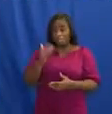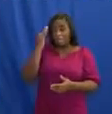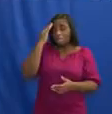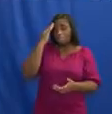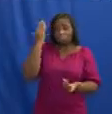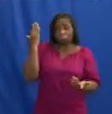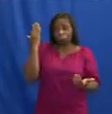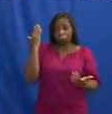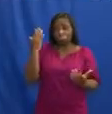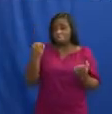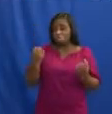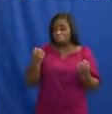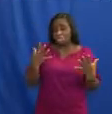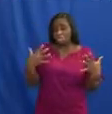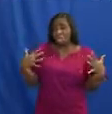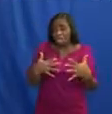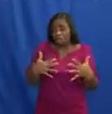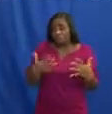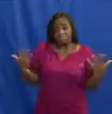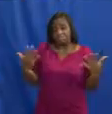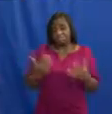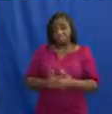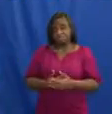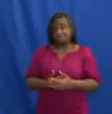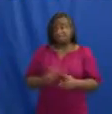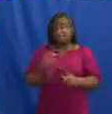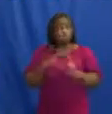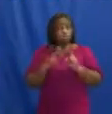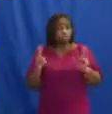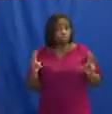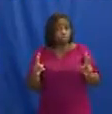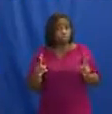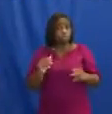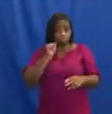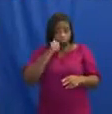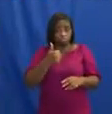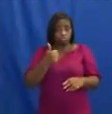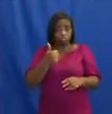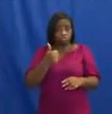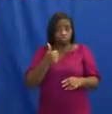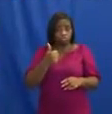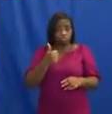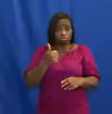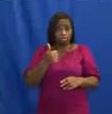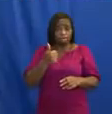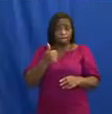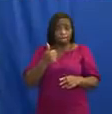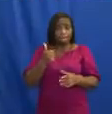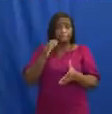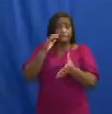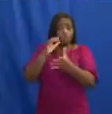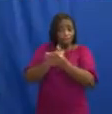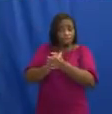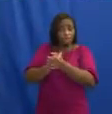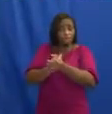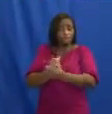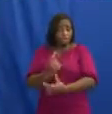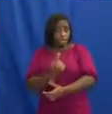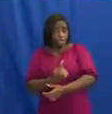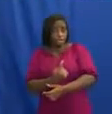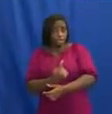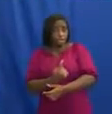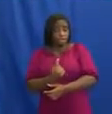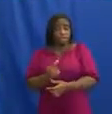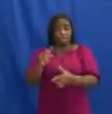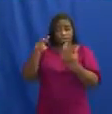Ilake me sure tufa agbe ye. No war mike iye fatalo.